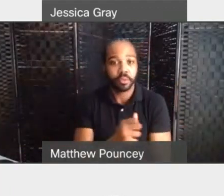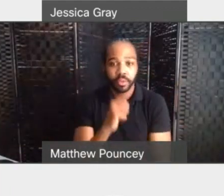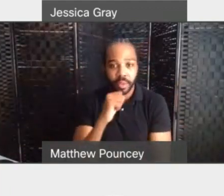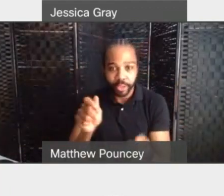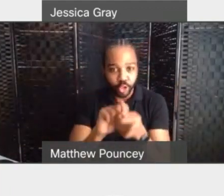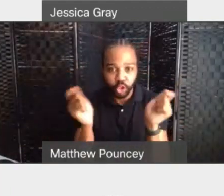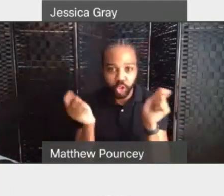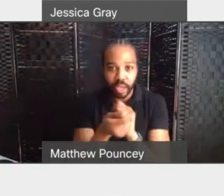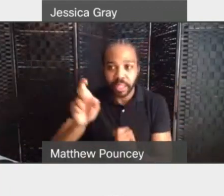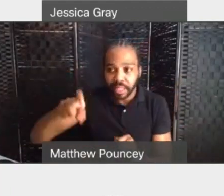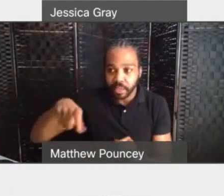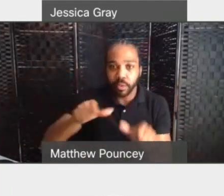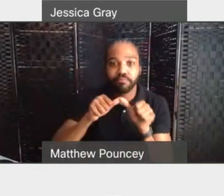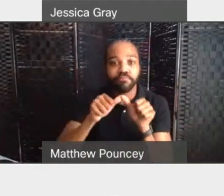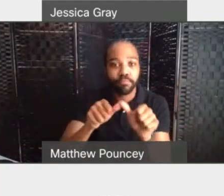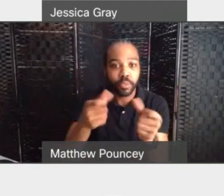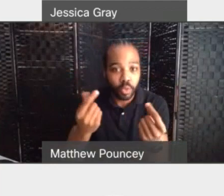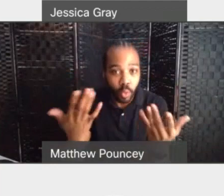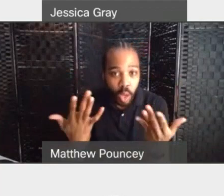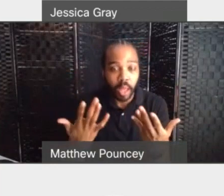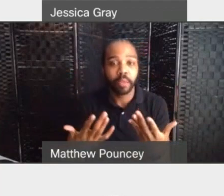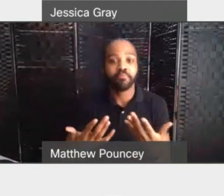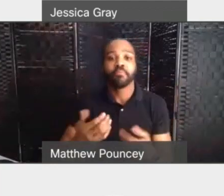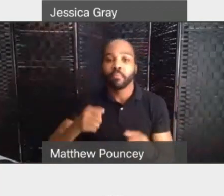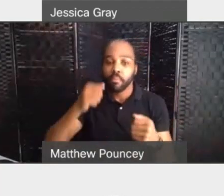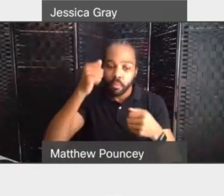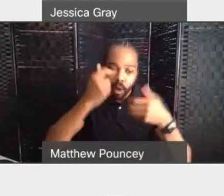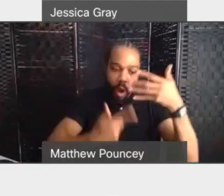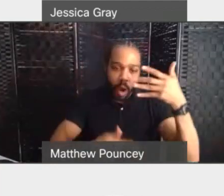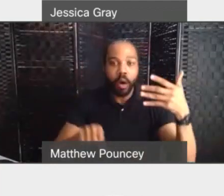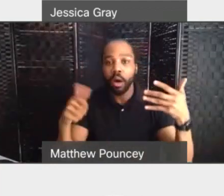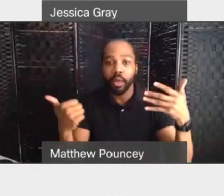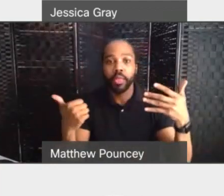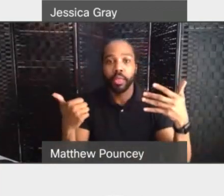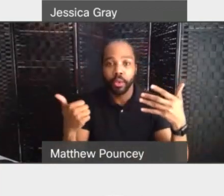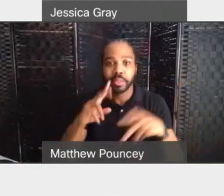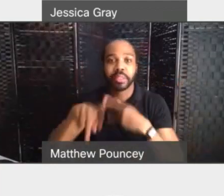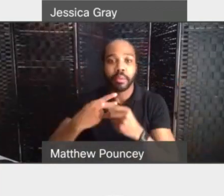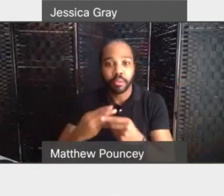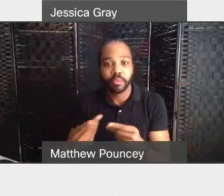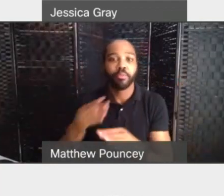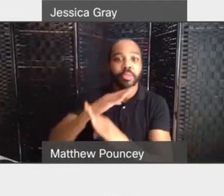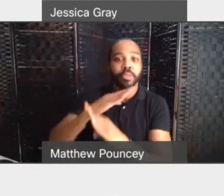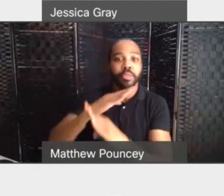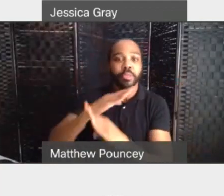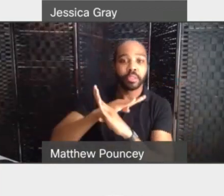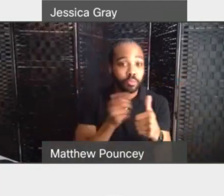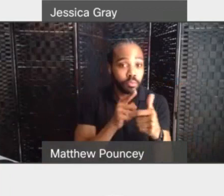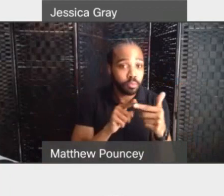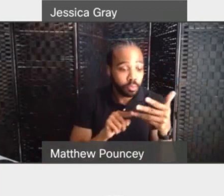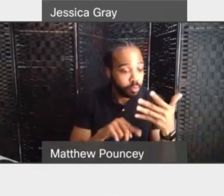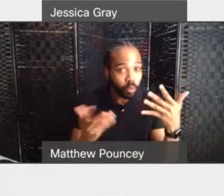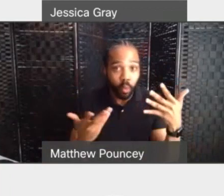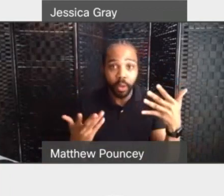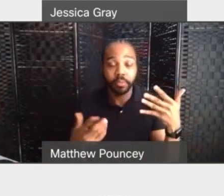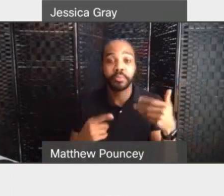the need to continue to implement all other layers of protection, including,